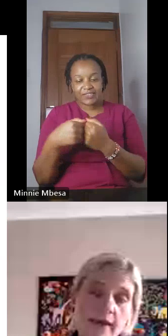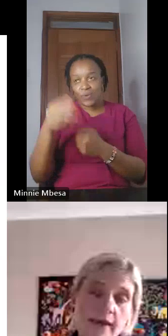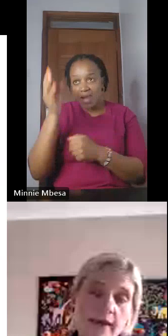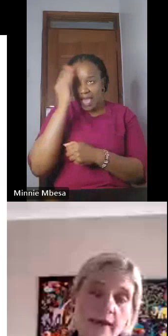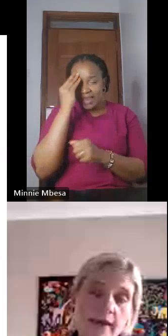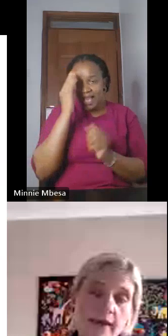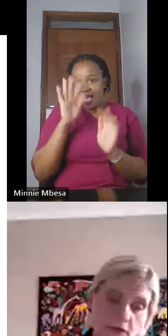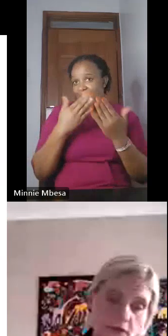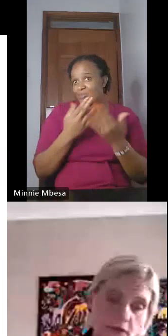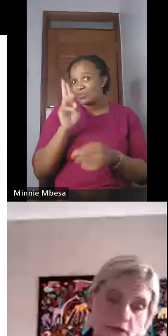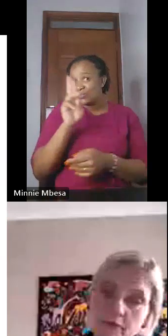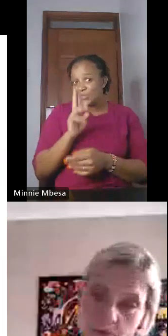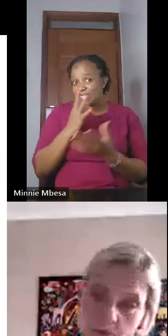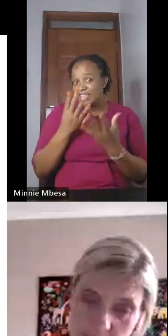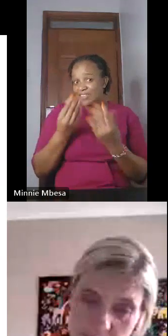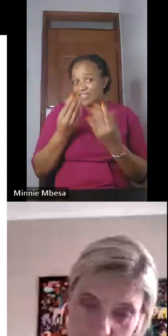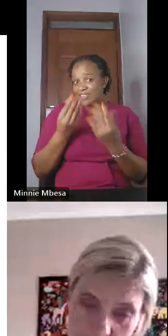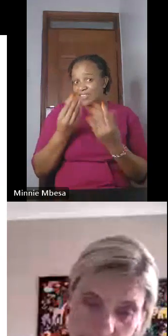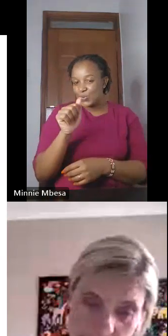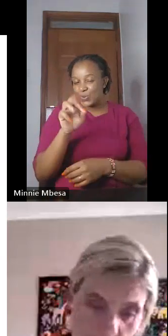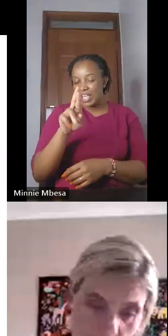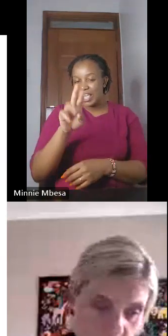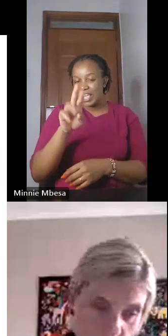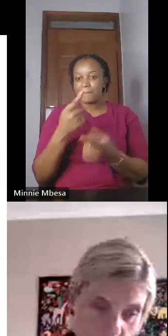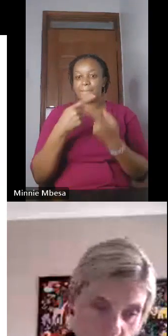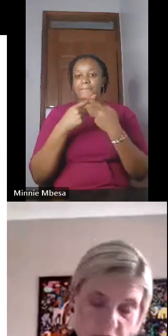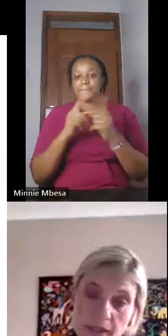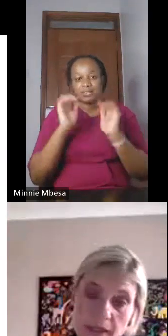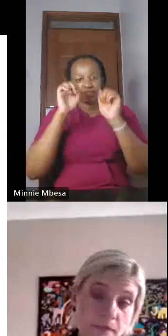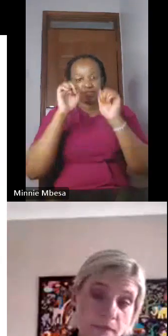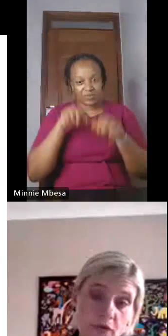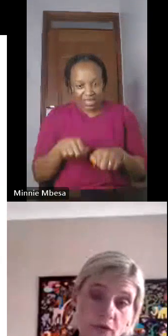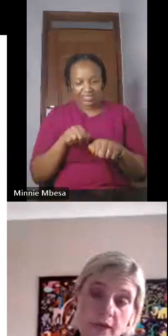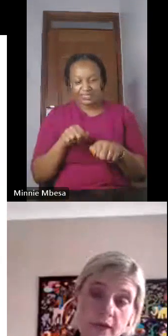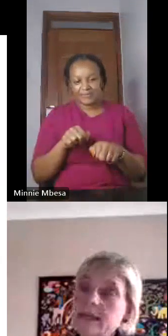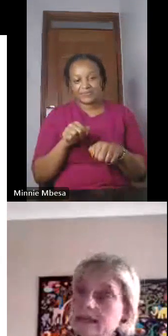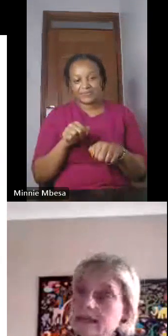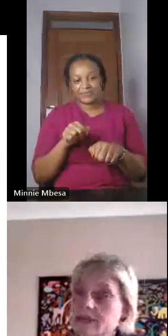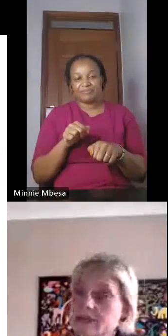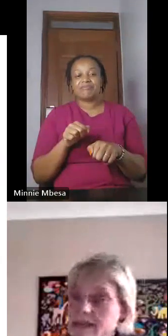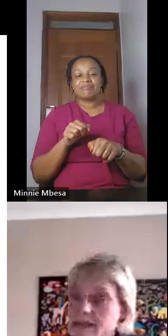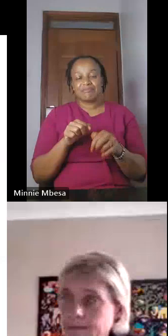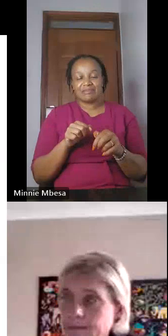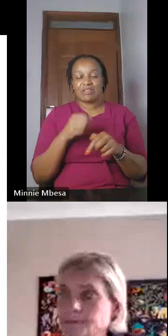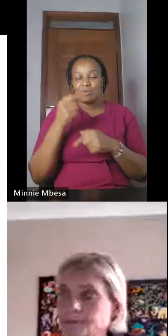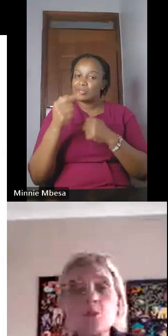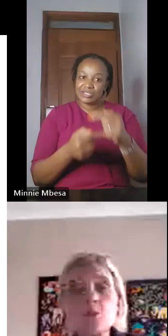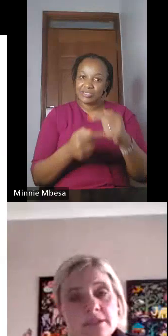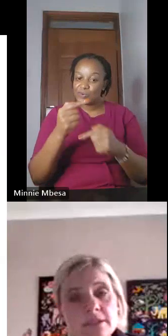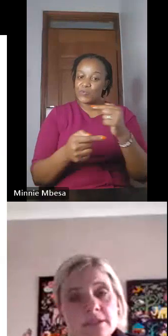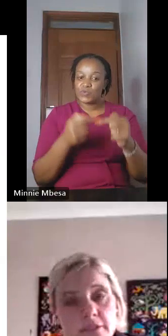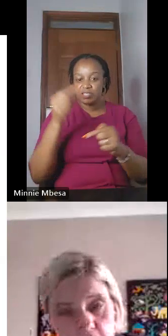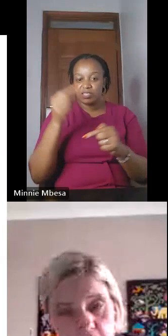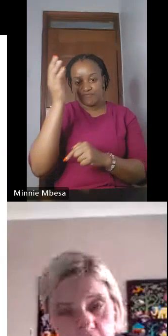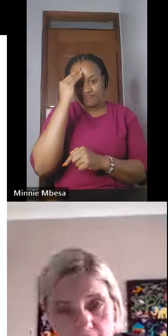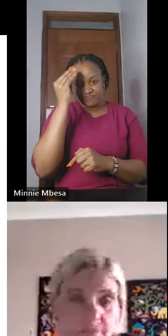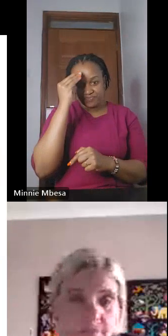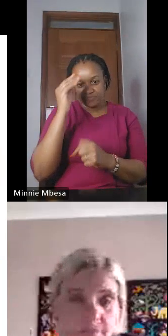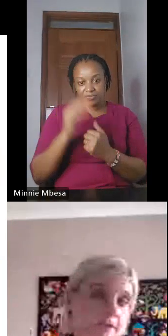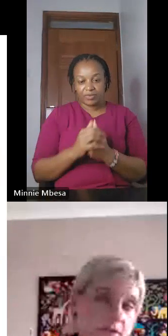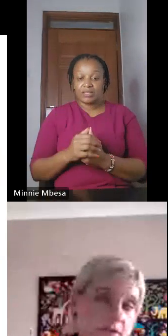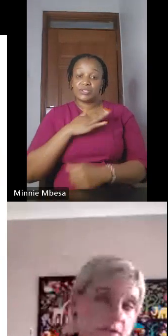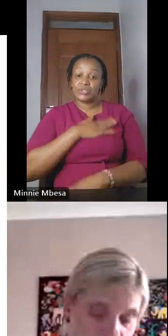but you can just crack on with studying your scholarship, in Australia. So please go and look